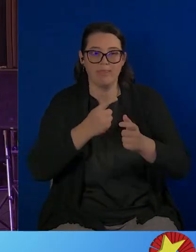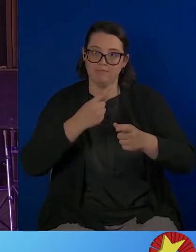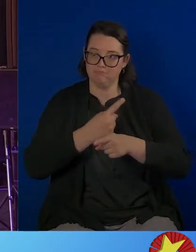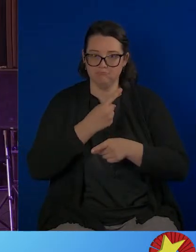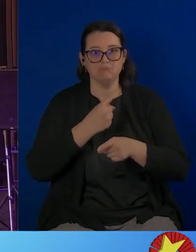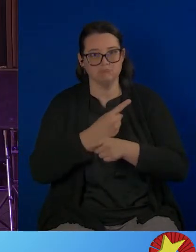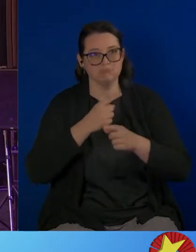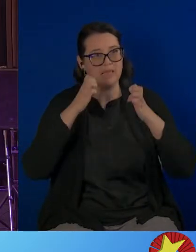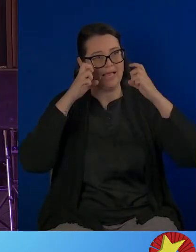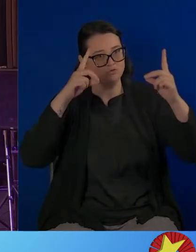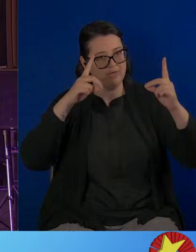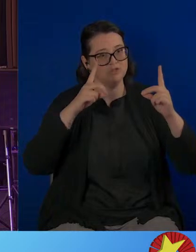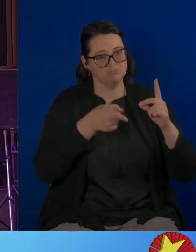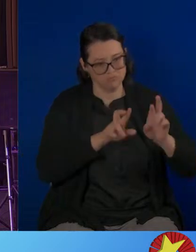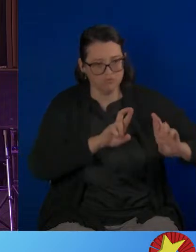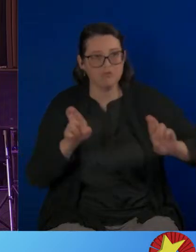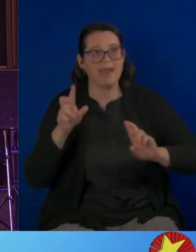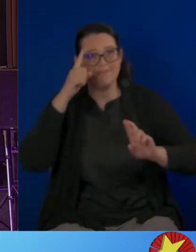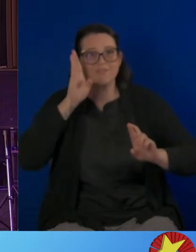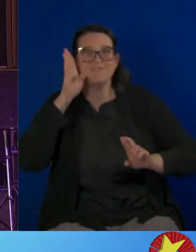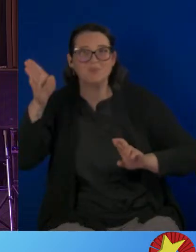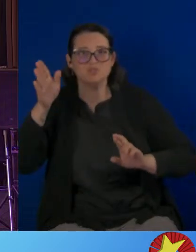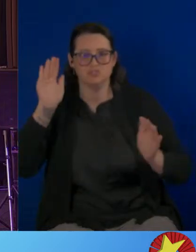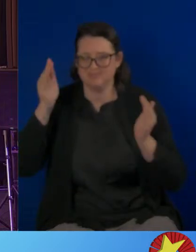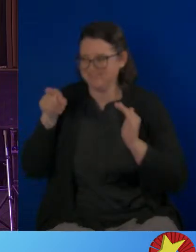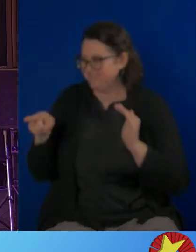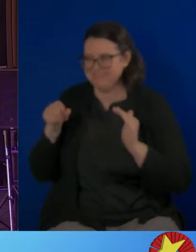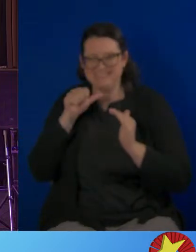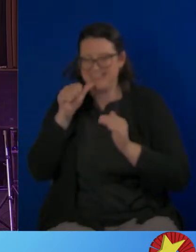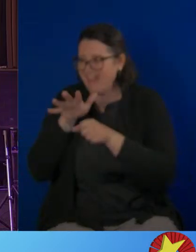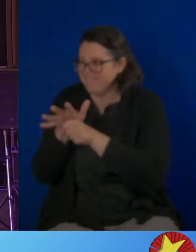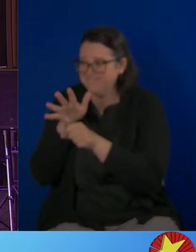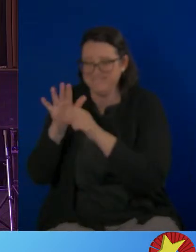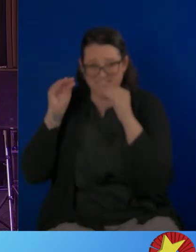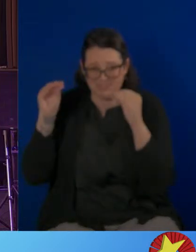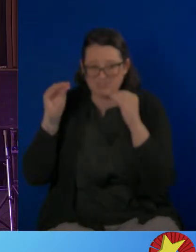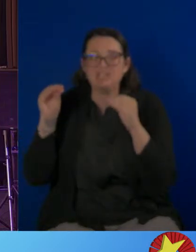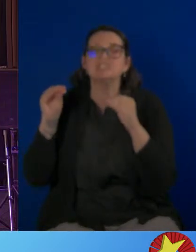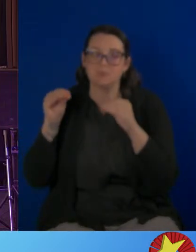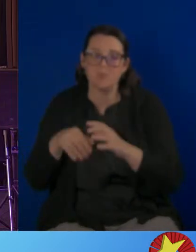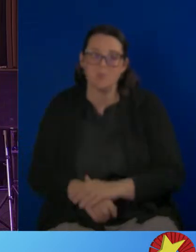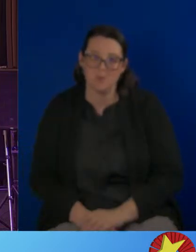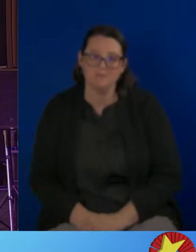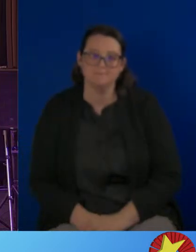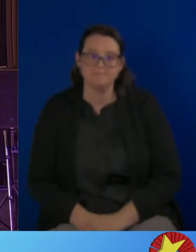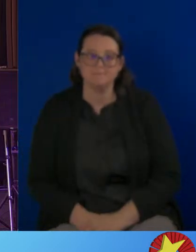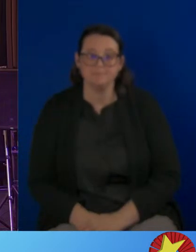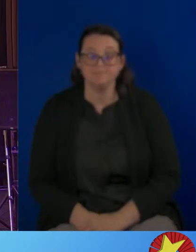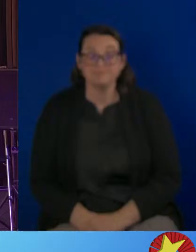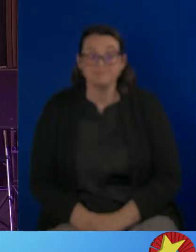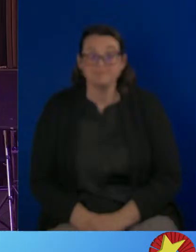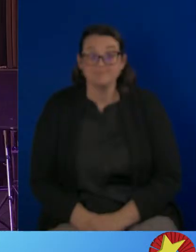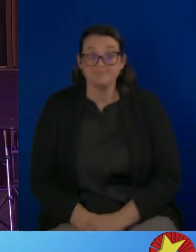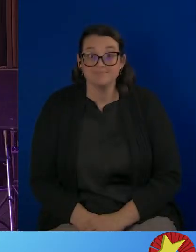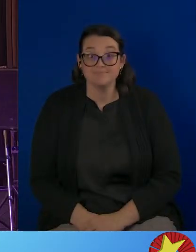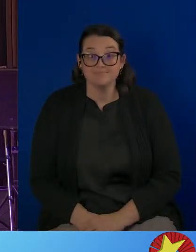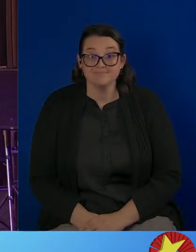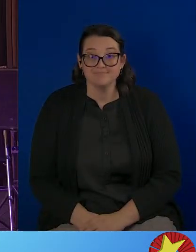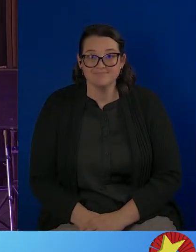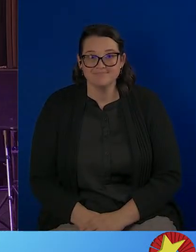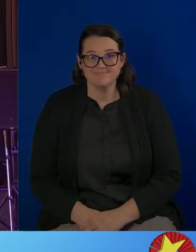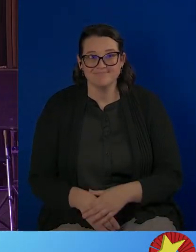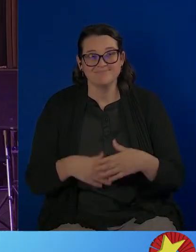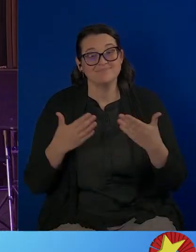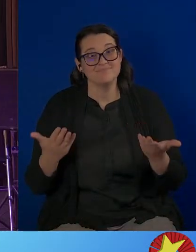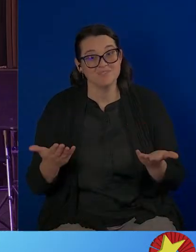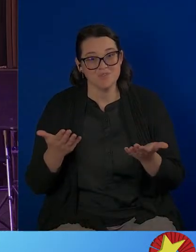their future versus those who did not have those adequate opportunities. So, that said, a little bit